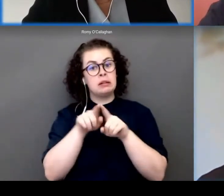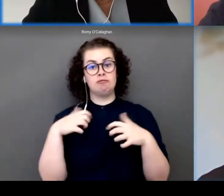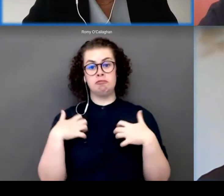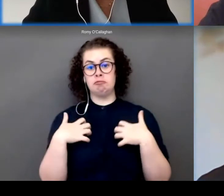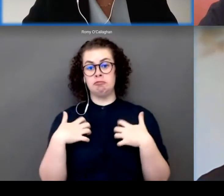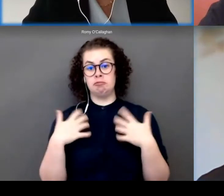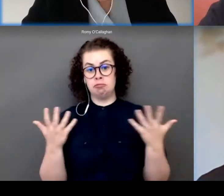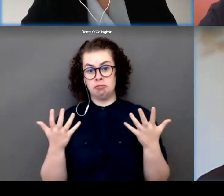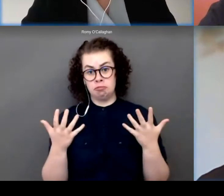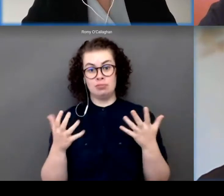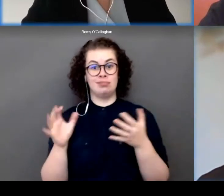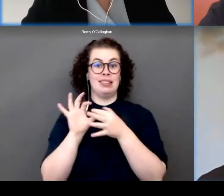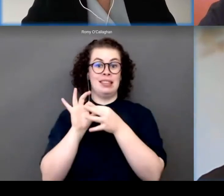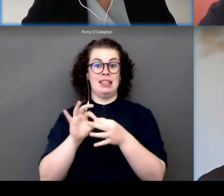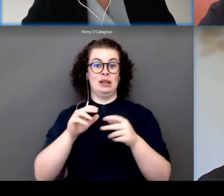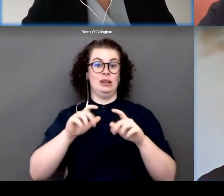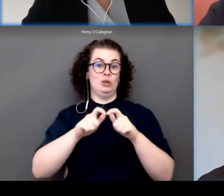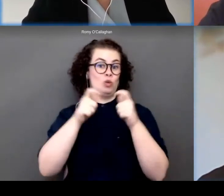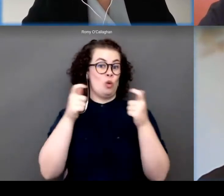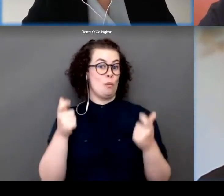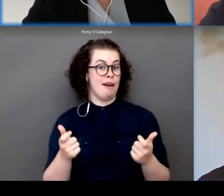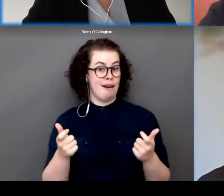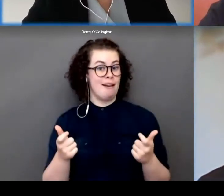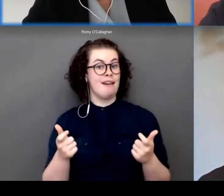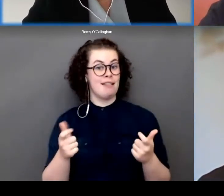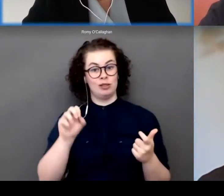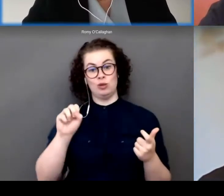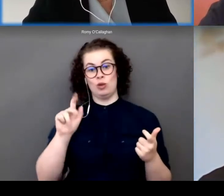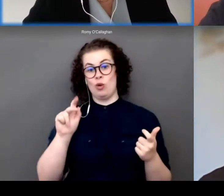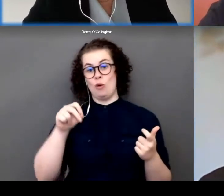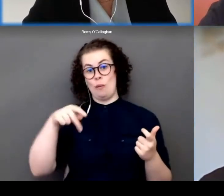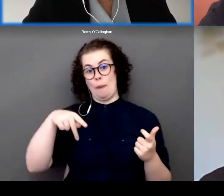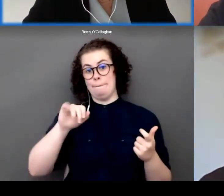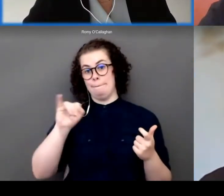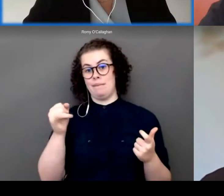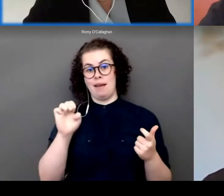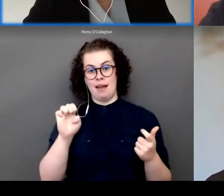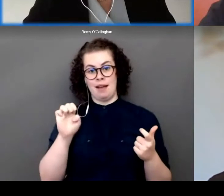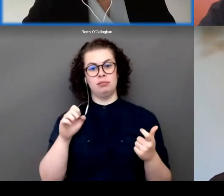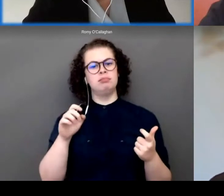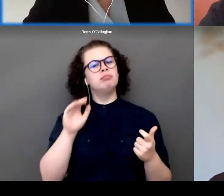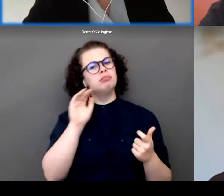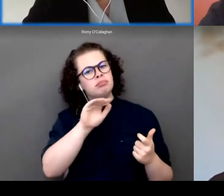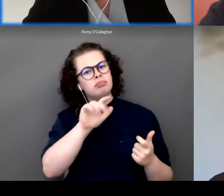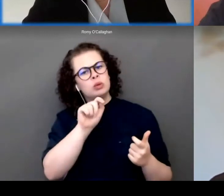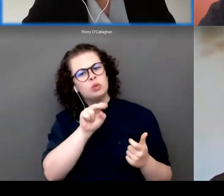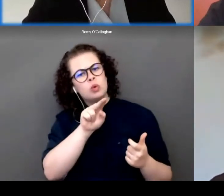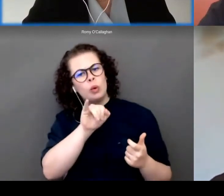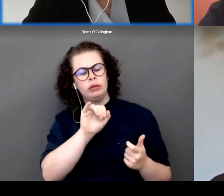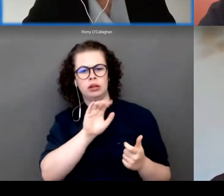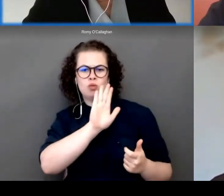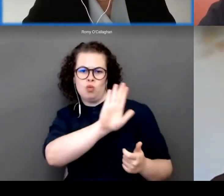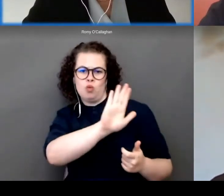of Skopje. Toni, what are the main elements of the action that you